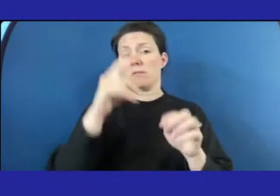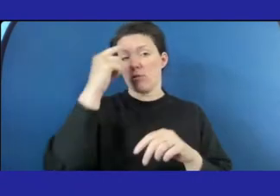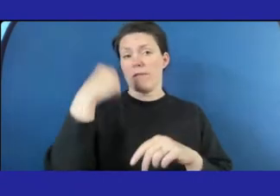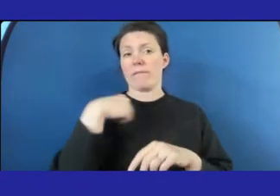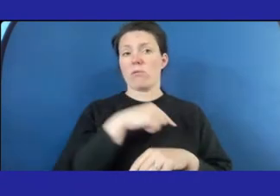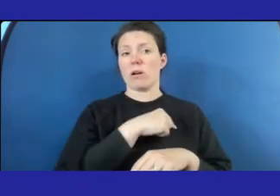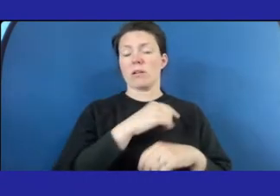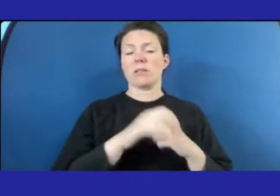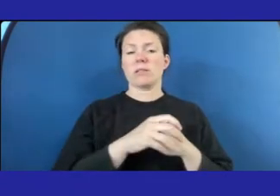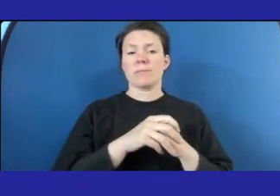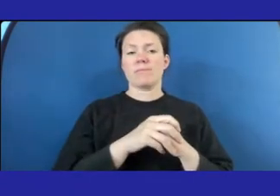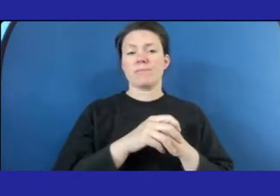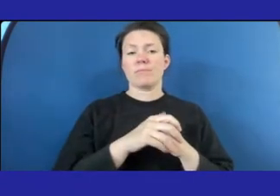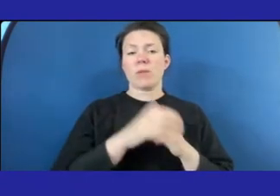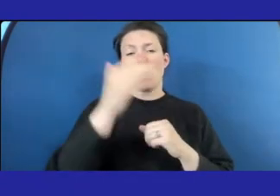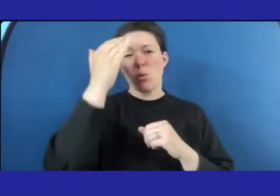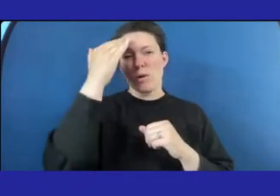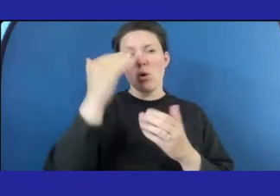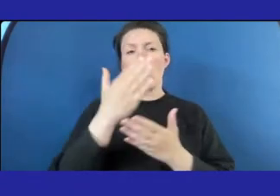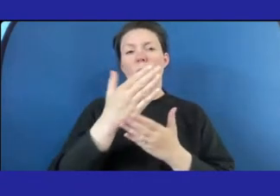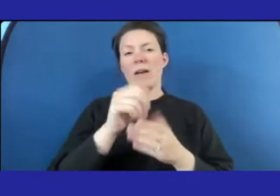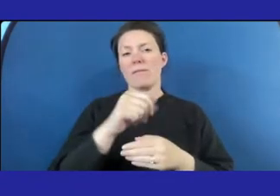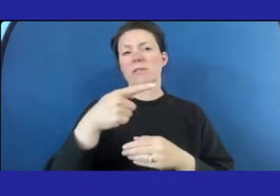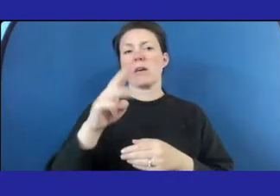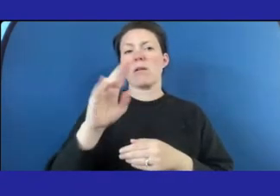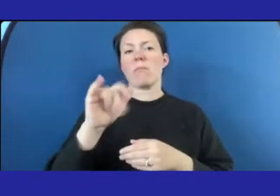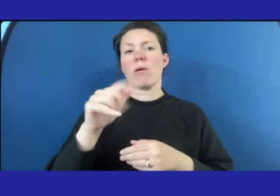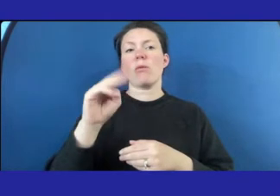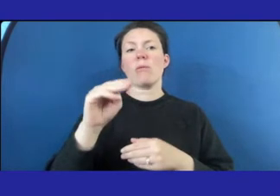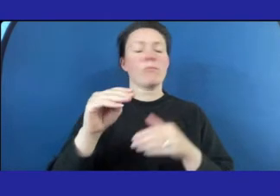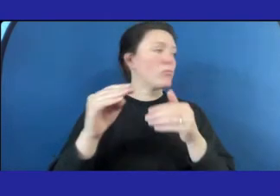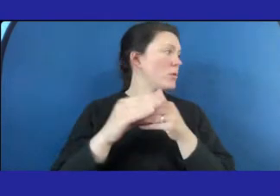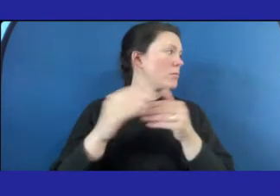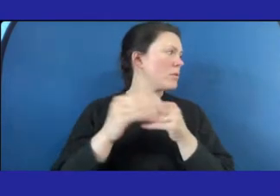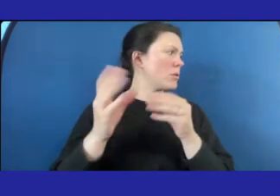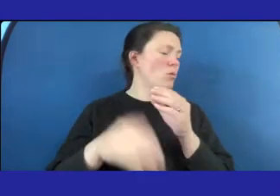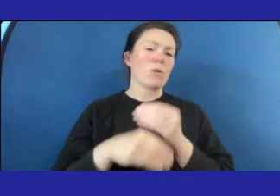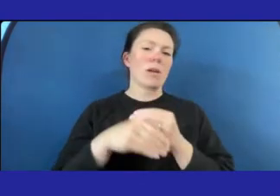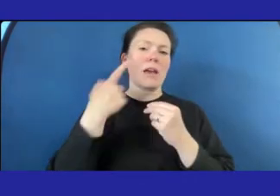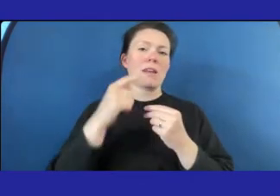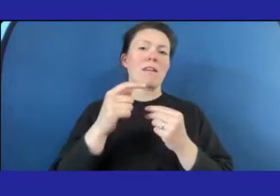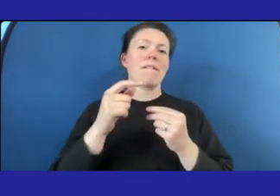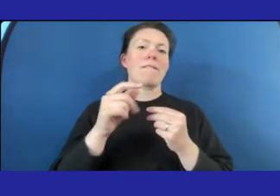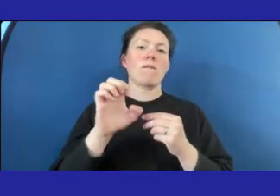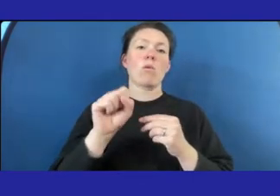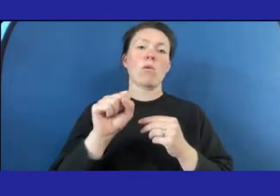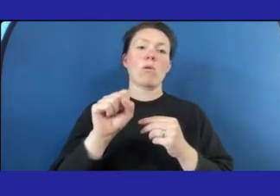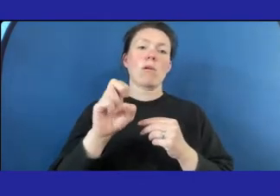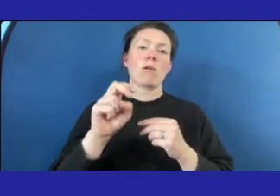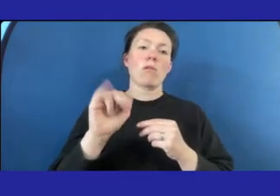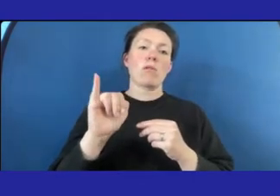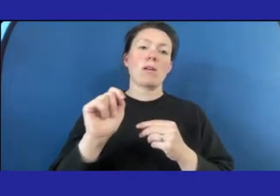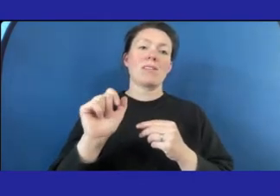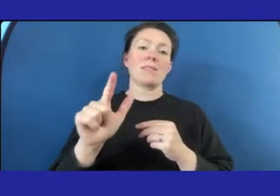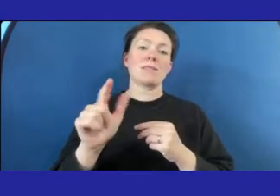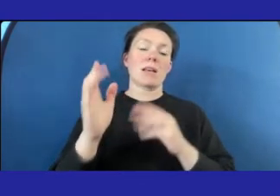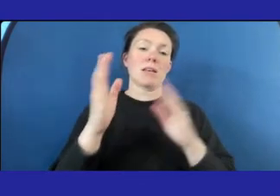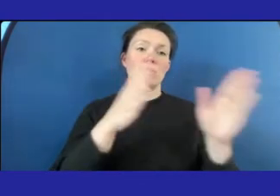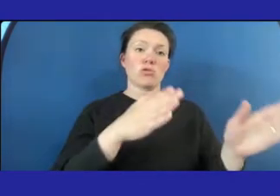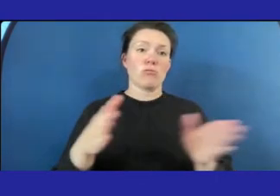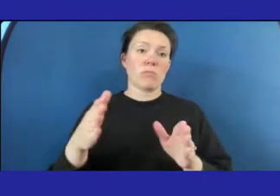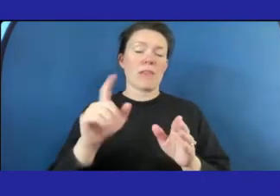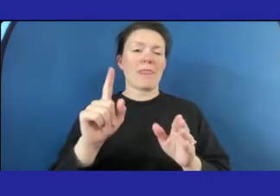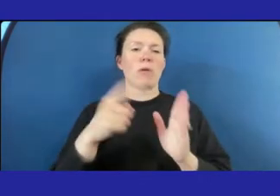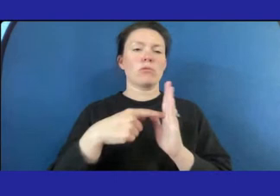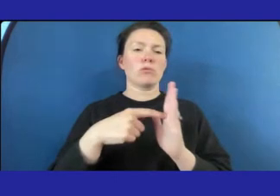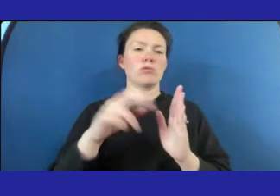We also know that there were additional premium dollars added in the state's budget for essential plan members, which should be a net positive